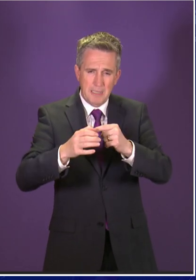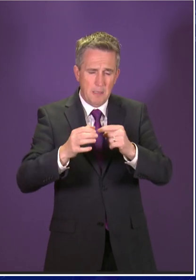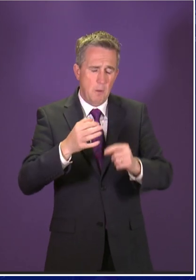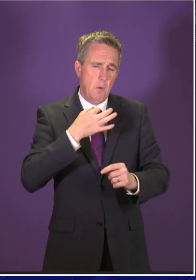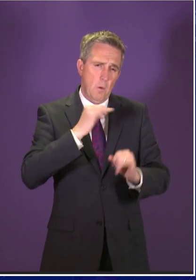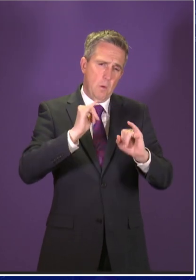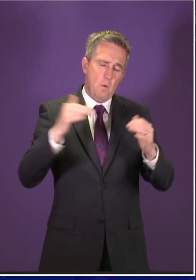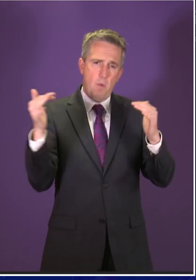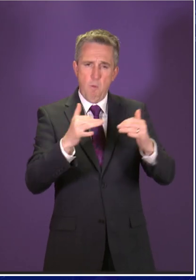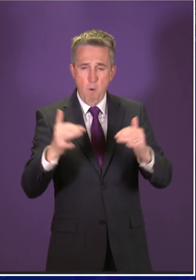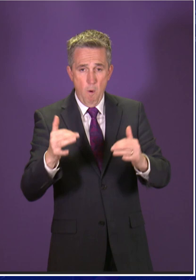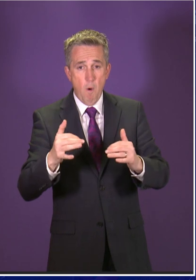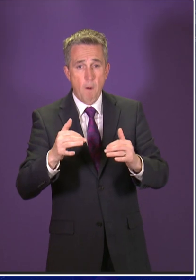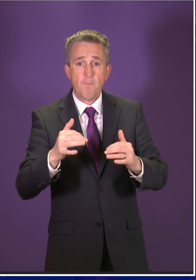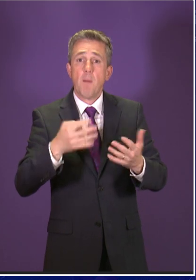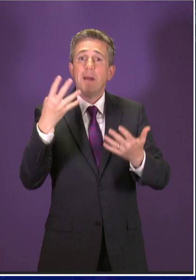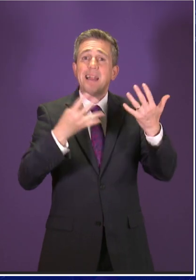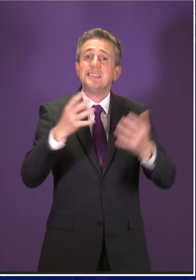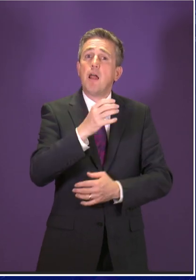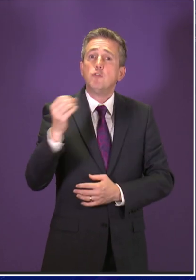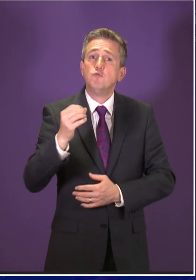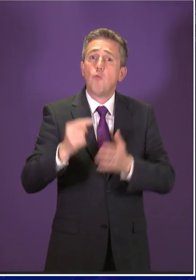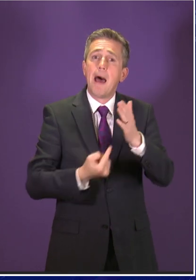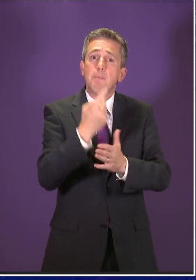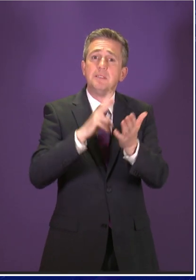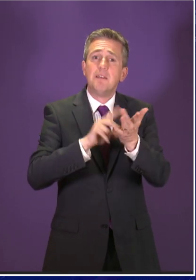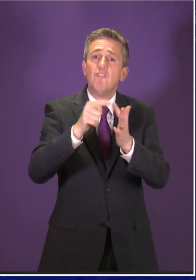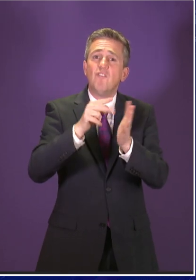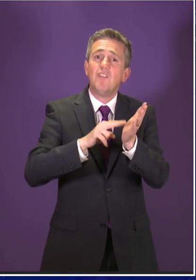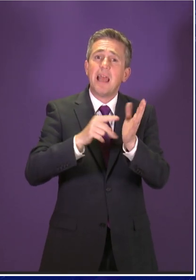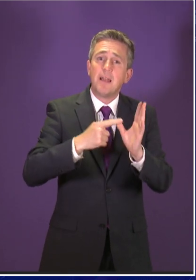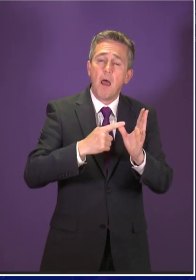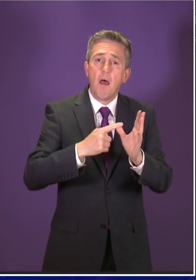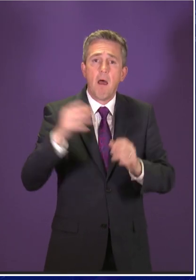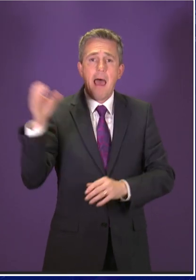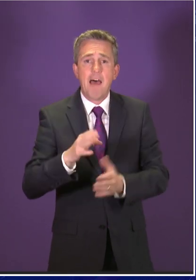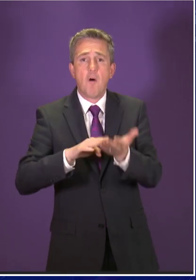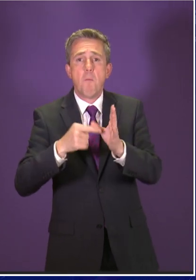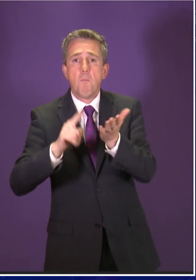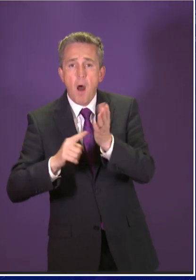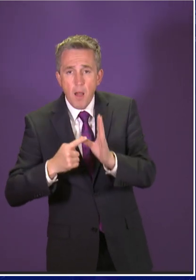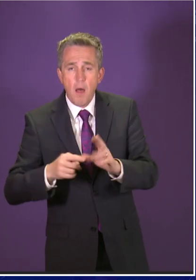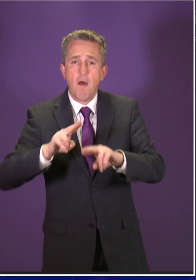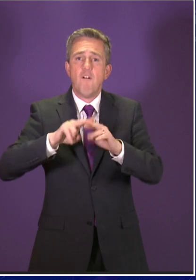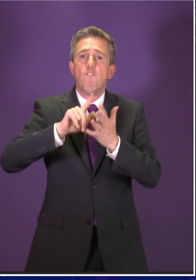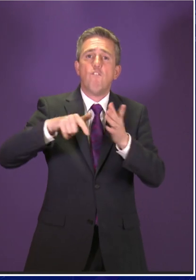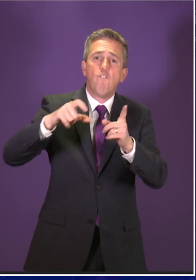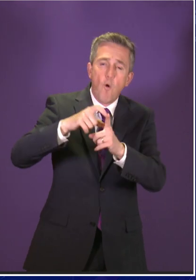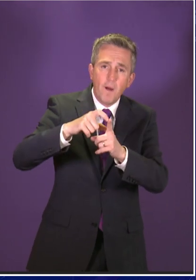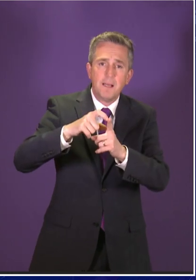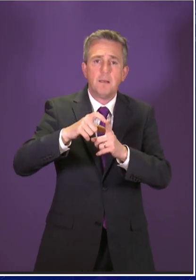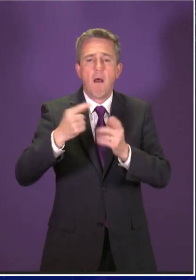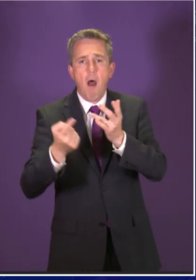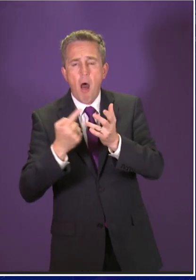risk. But at the same time in 1900, what do you have in Vienna? You have Mahler. You have Freud, you have Shostakovich, you